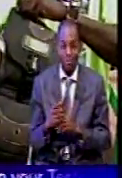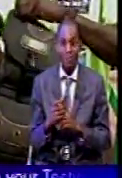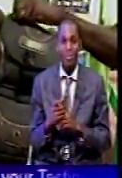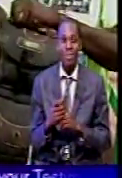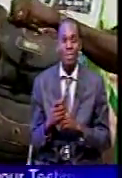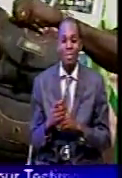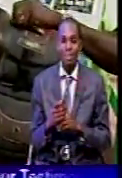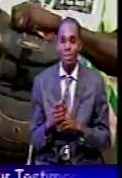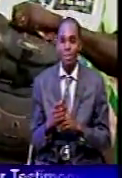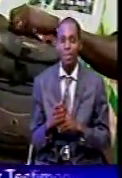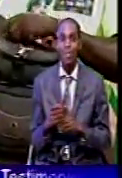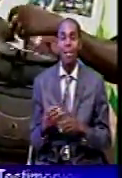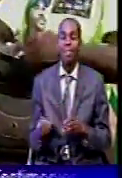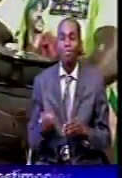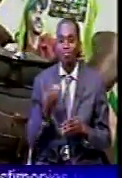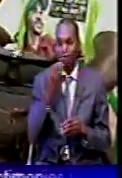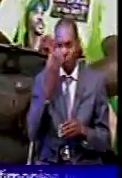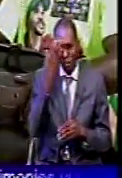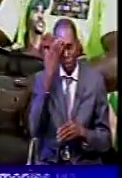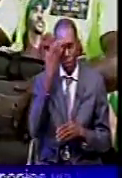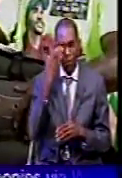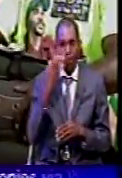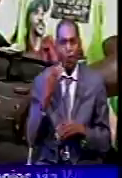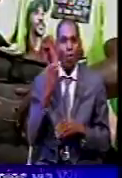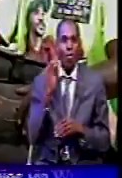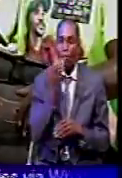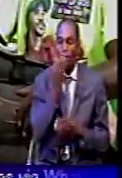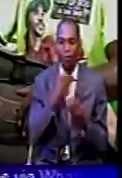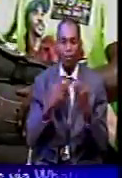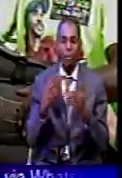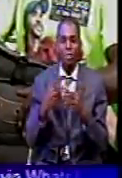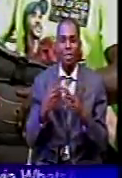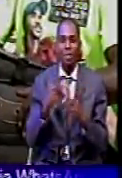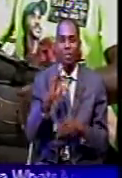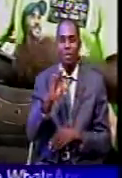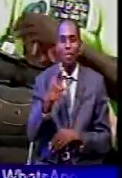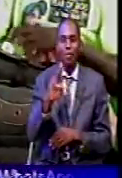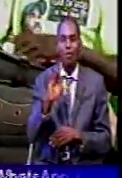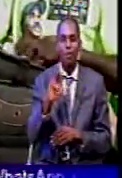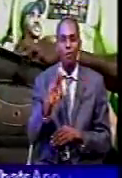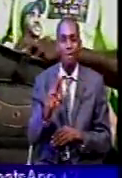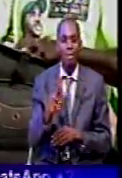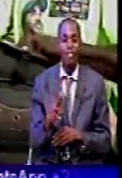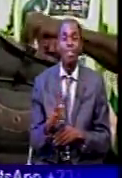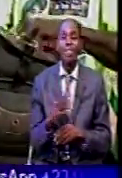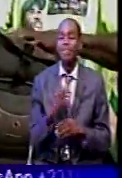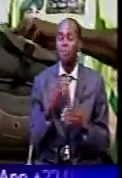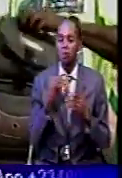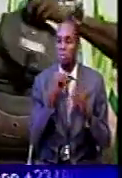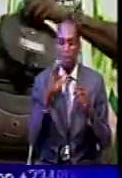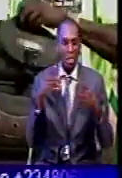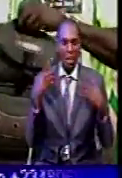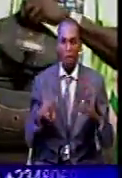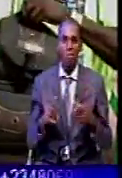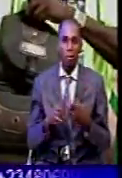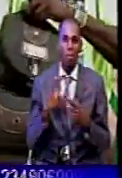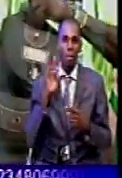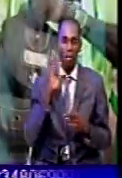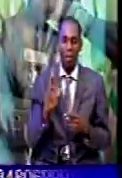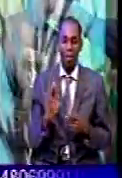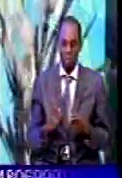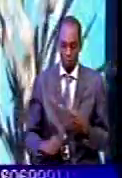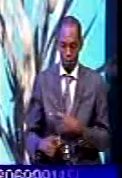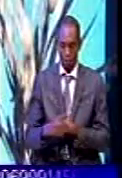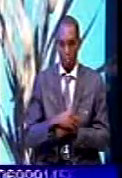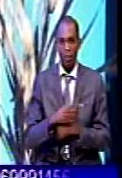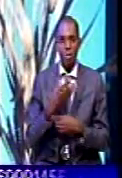Lord in Jesus' name. Put Amen. Your hand together for Jesus. Amen.